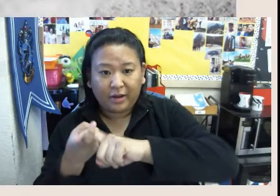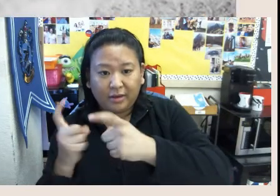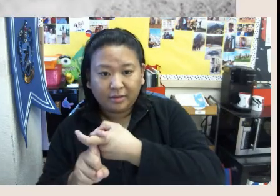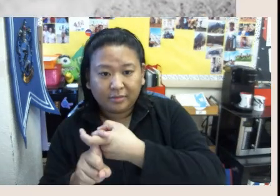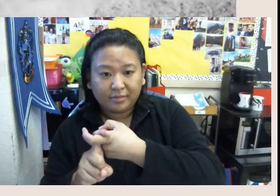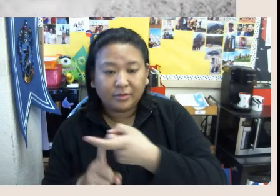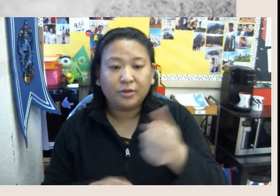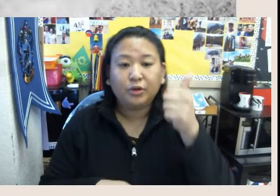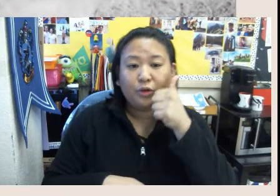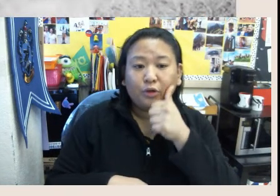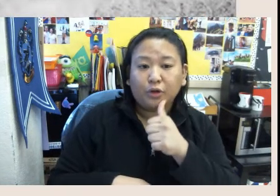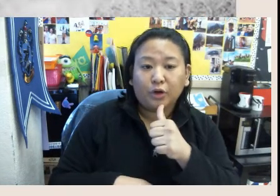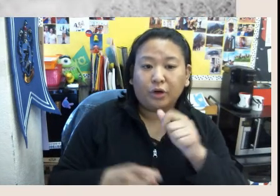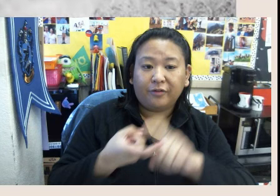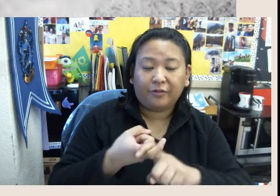Boyfriend.